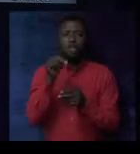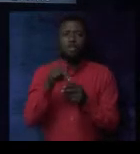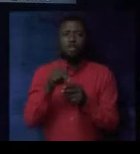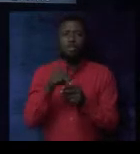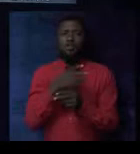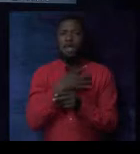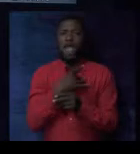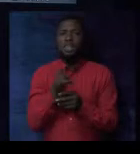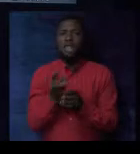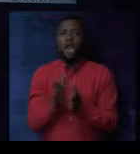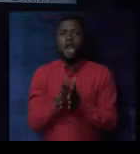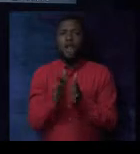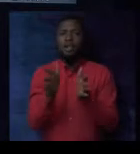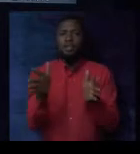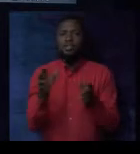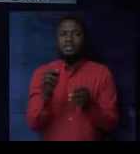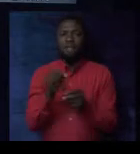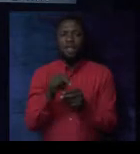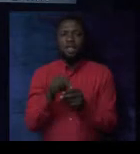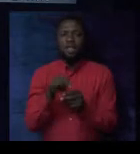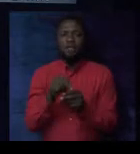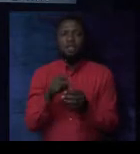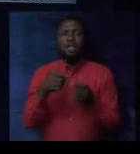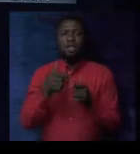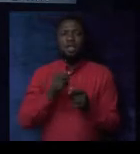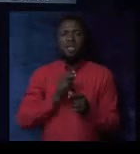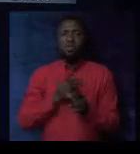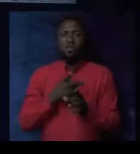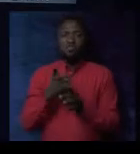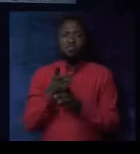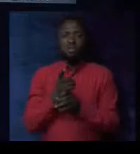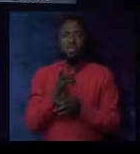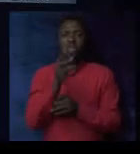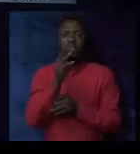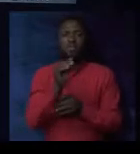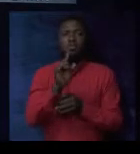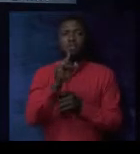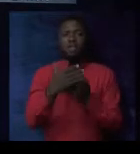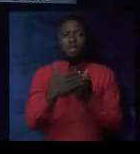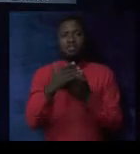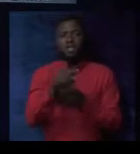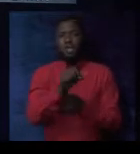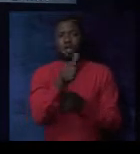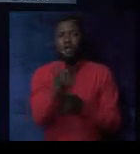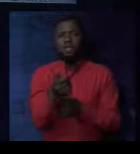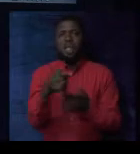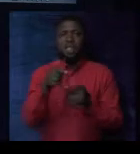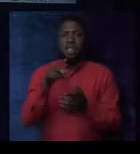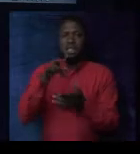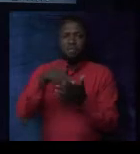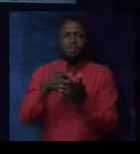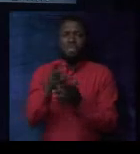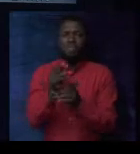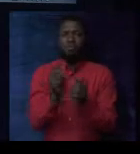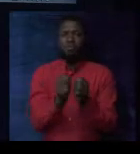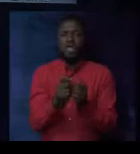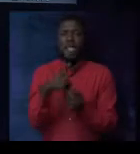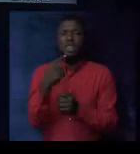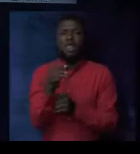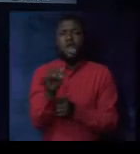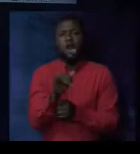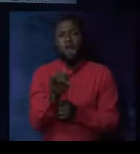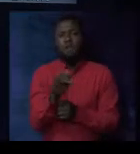nouns, and the collective nouns. Let's take them one after the other. Let's read them